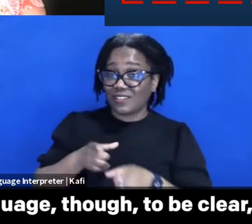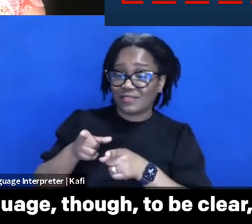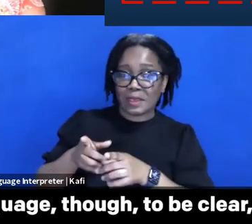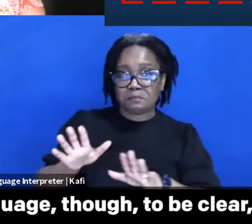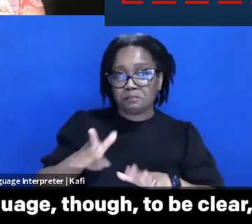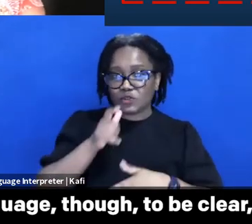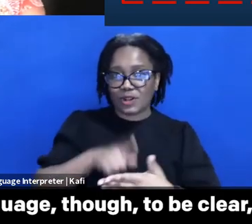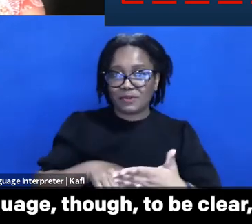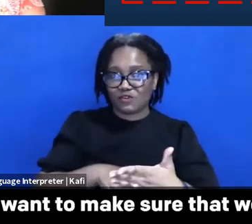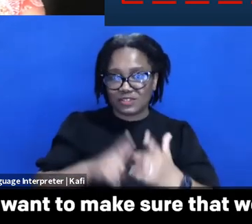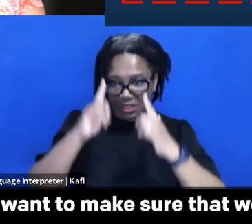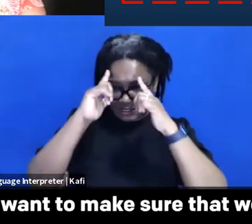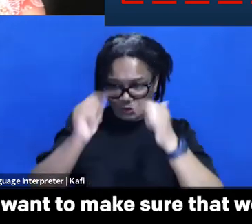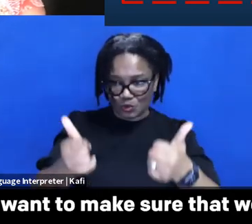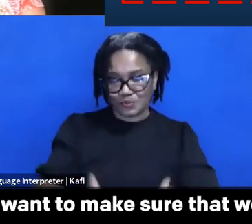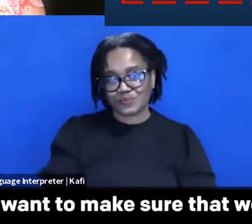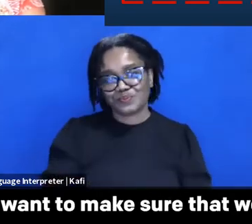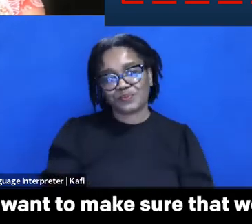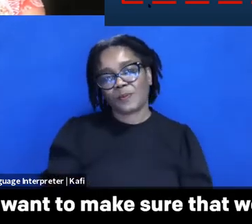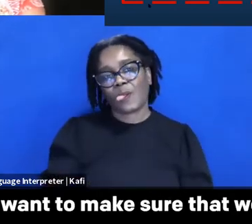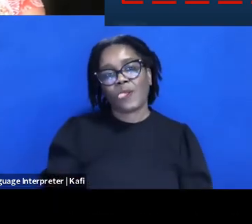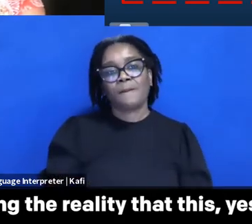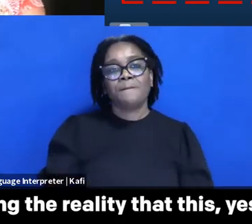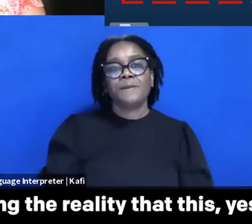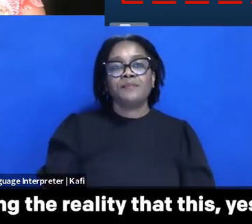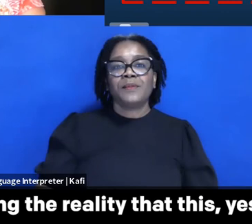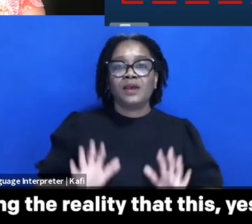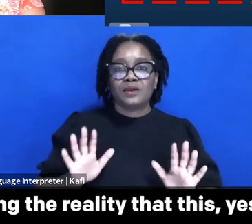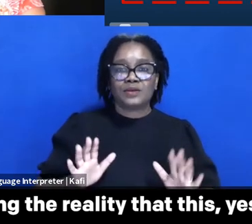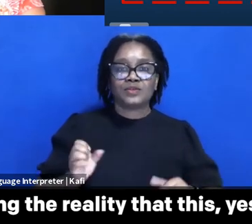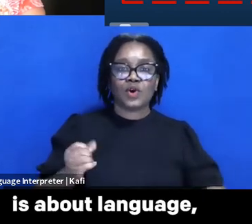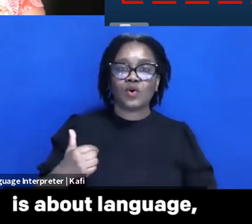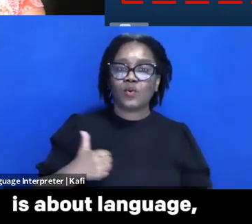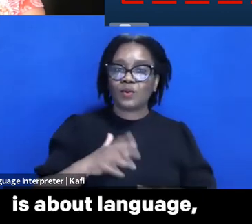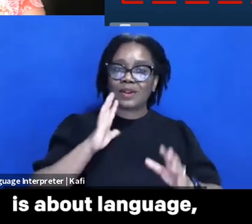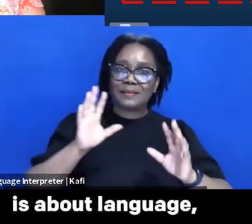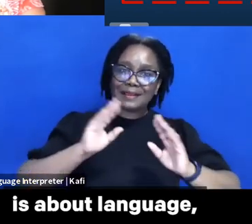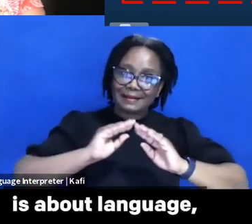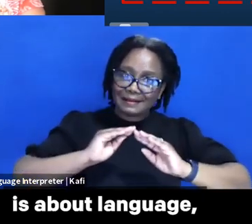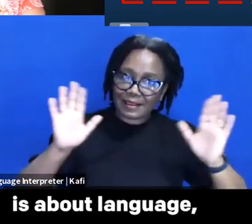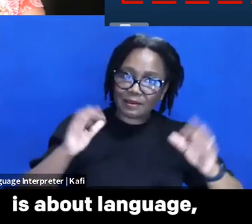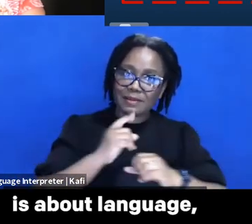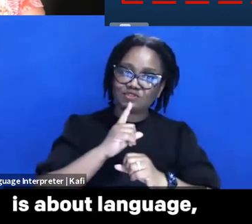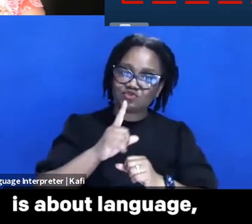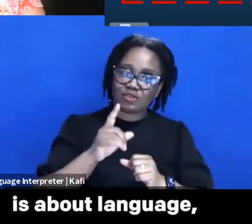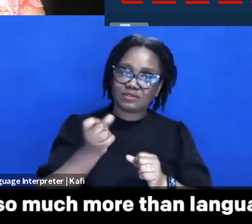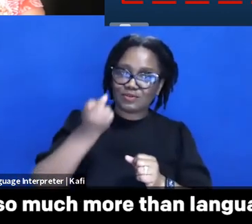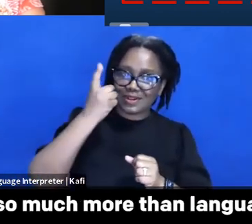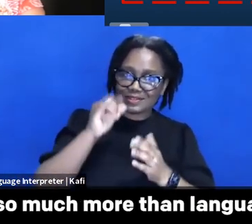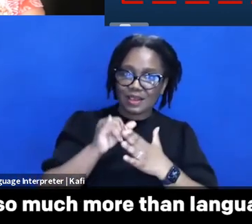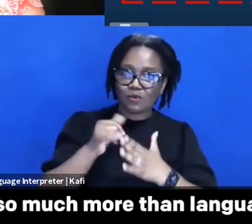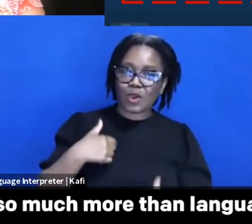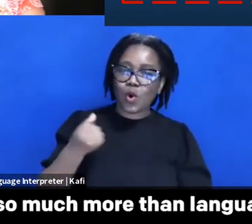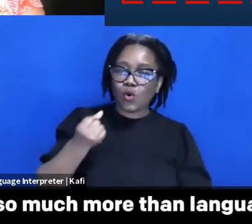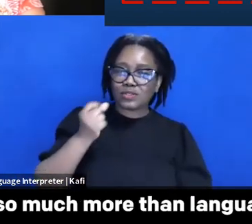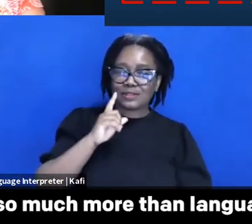language. Though, to be clear, we also want to make sure that we're holding the reality that this, yes, is about language, but is